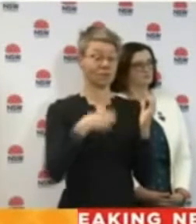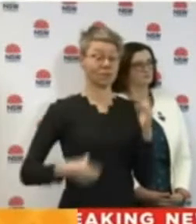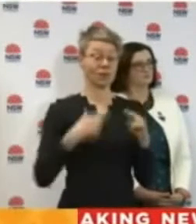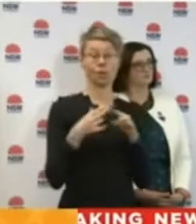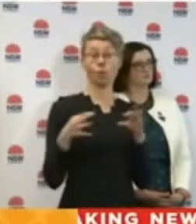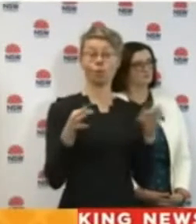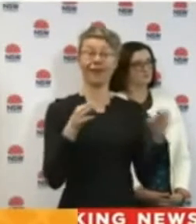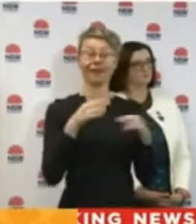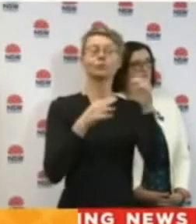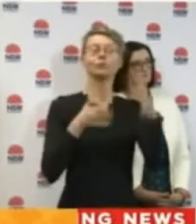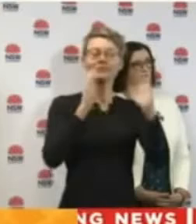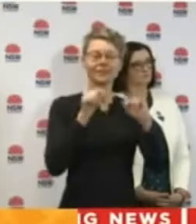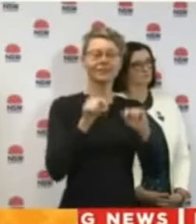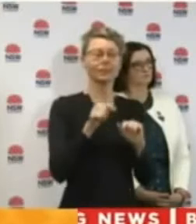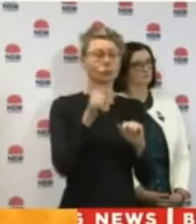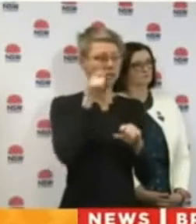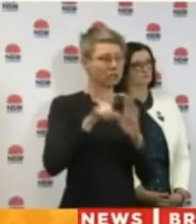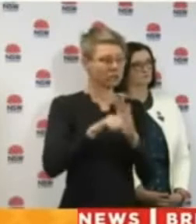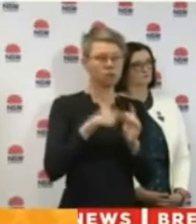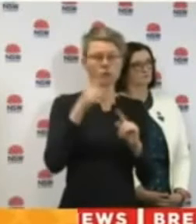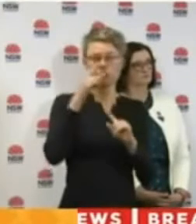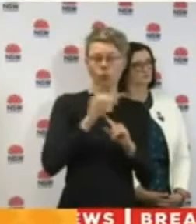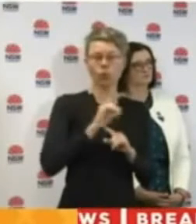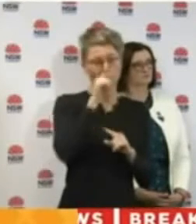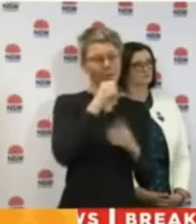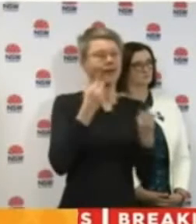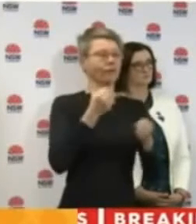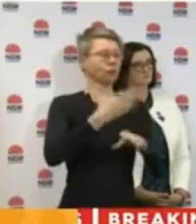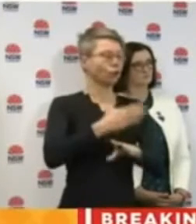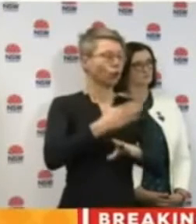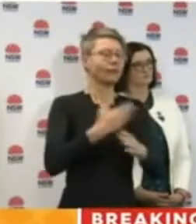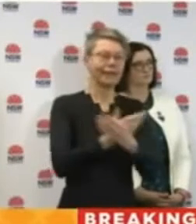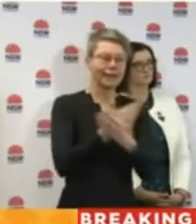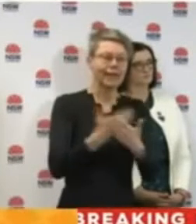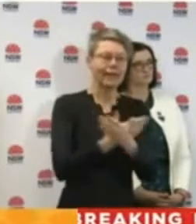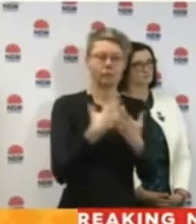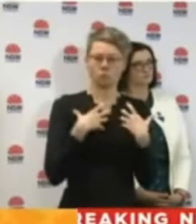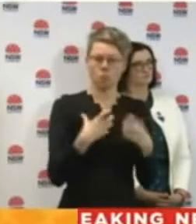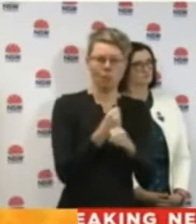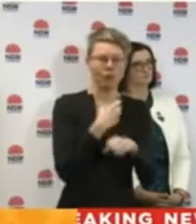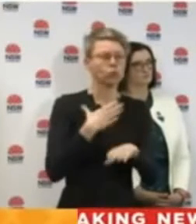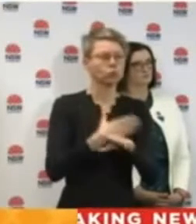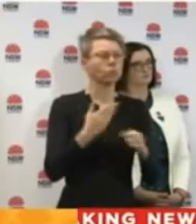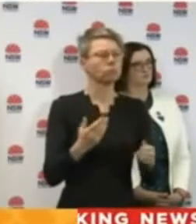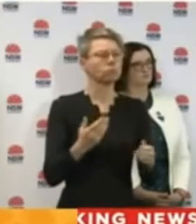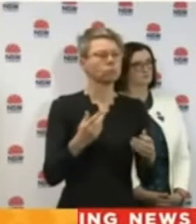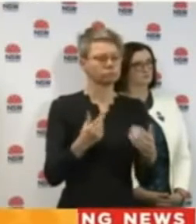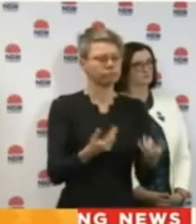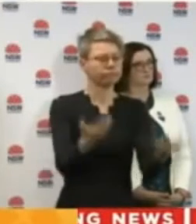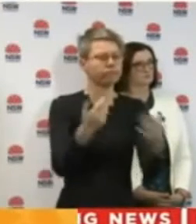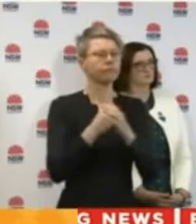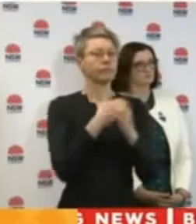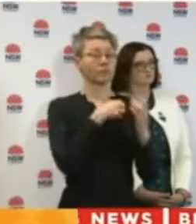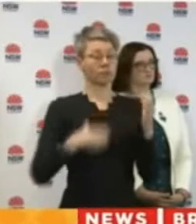time that keeping jobs and creating jobs is so critical, and Minister Stokes has overseen a process where he and his department